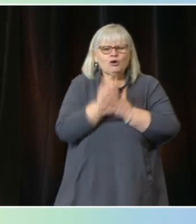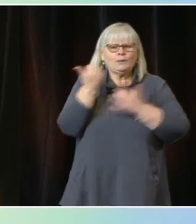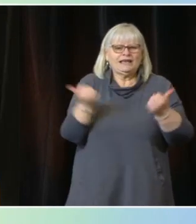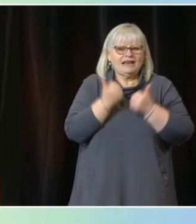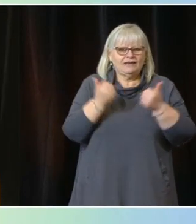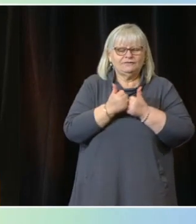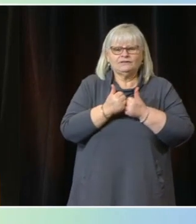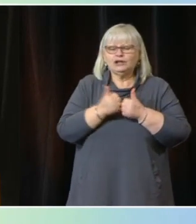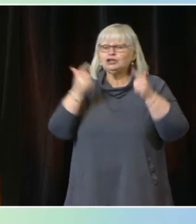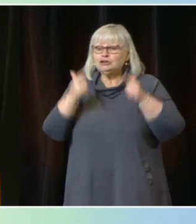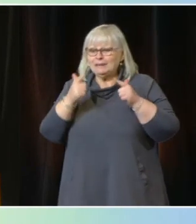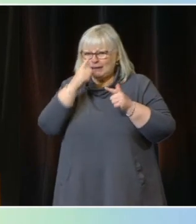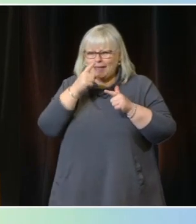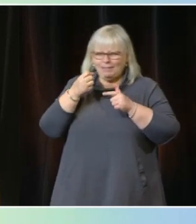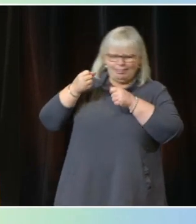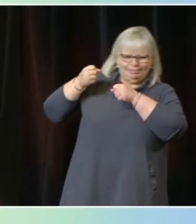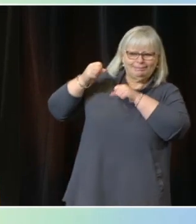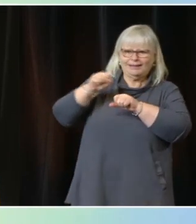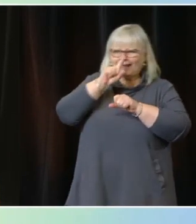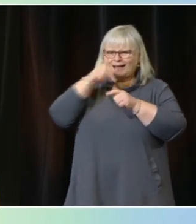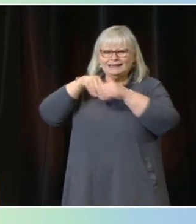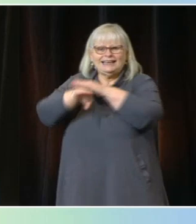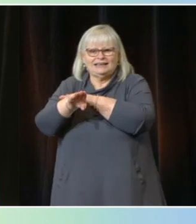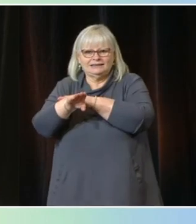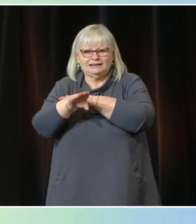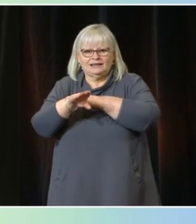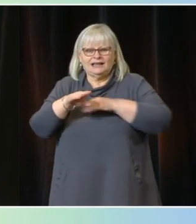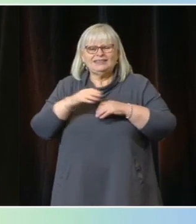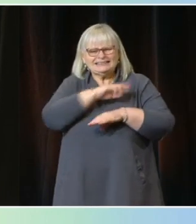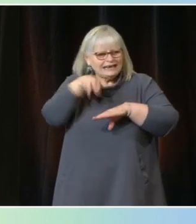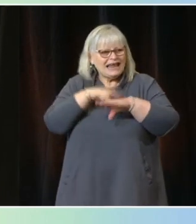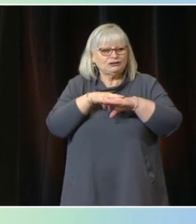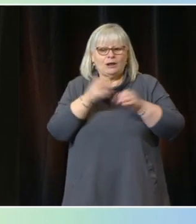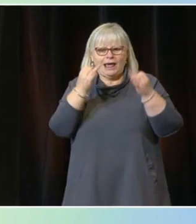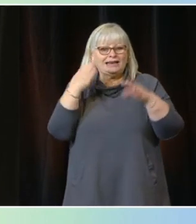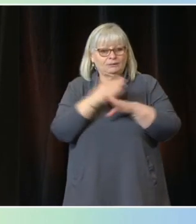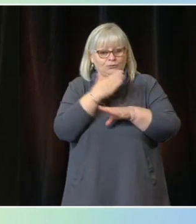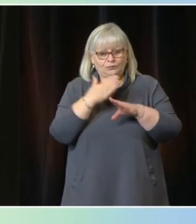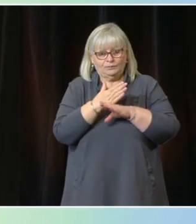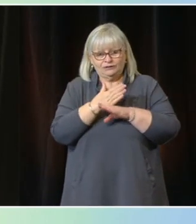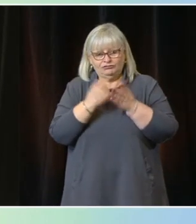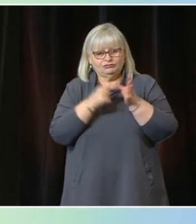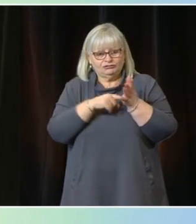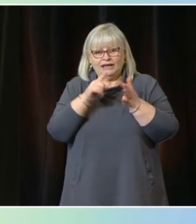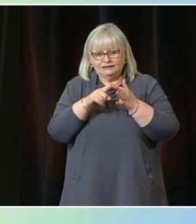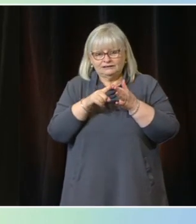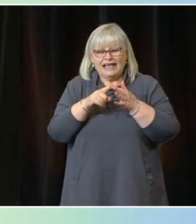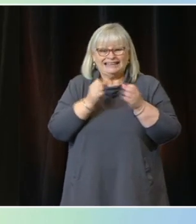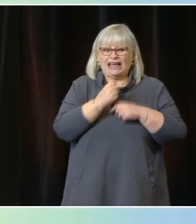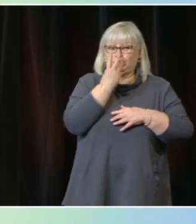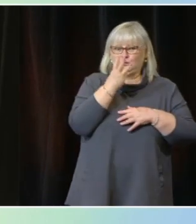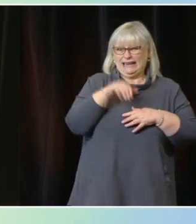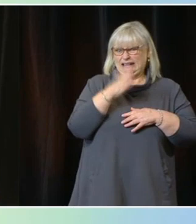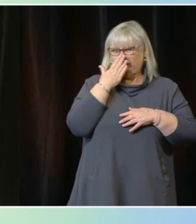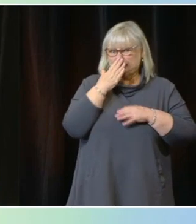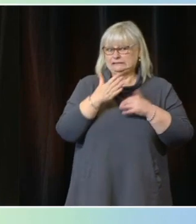locked out and held back from the benefits of a national unemployment rate with a three in front of it and I